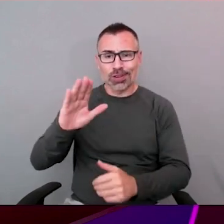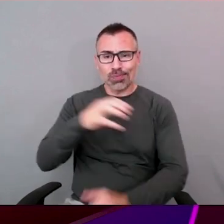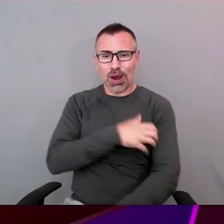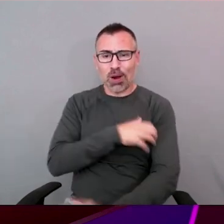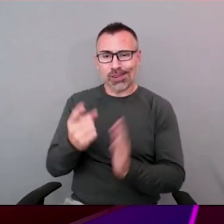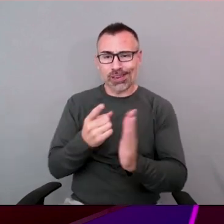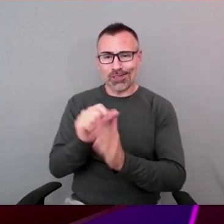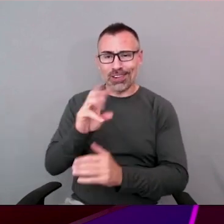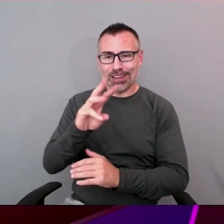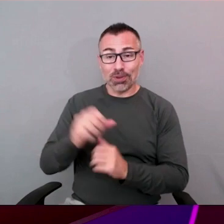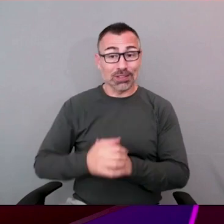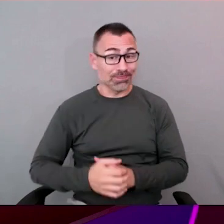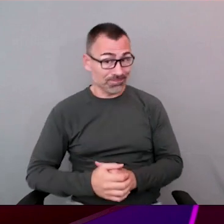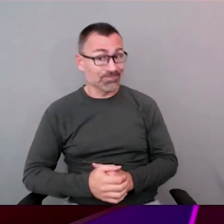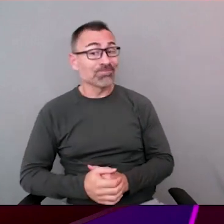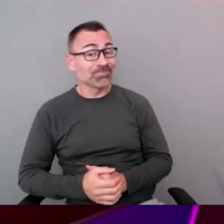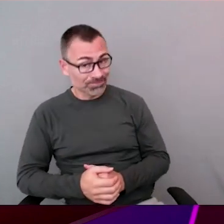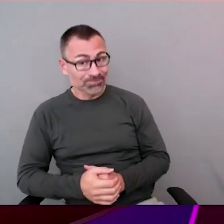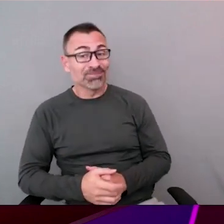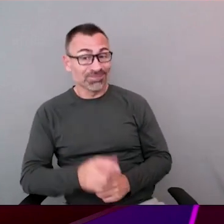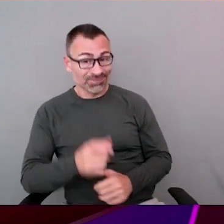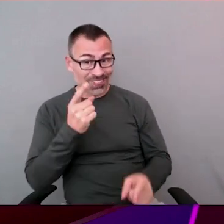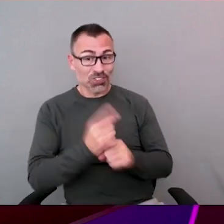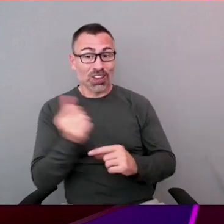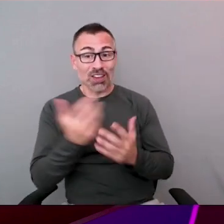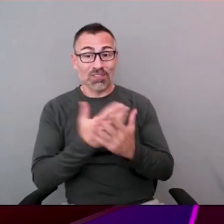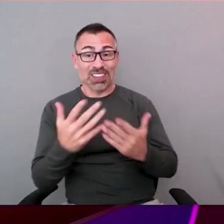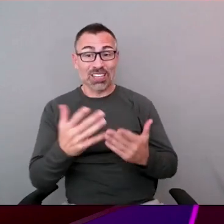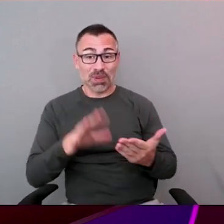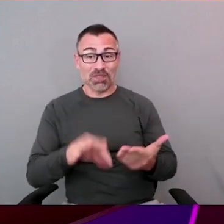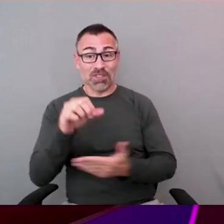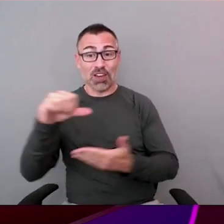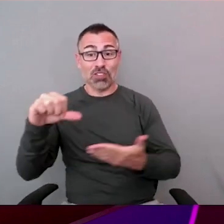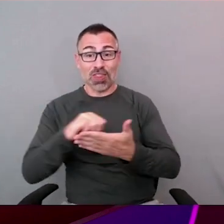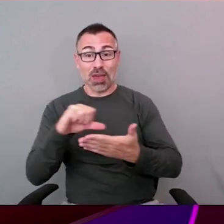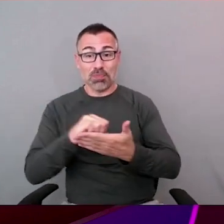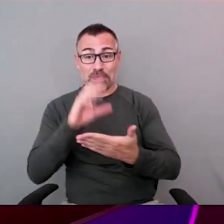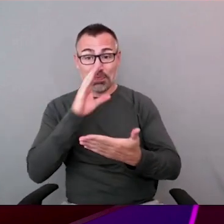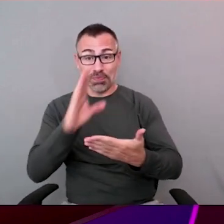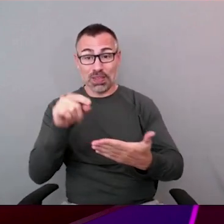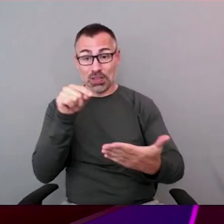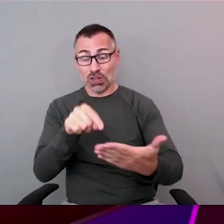Yep, that's right. All of those can be found on that main landing page with our resources. But